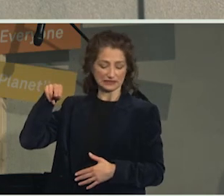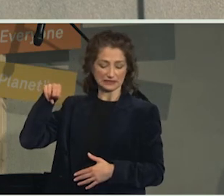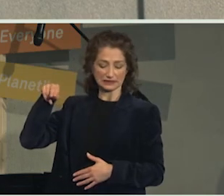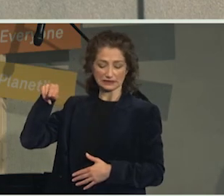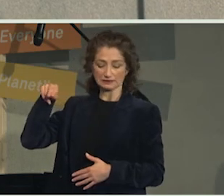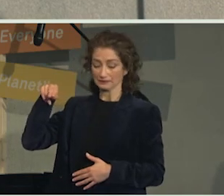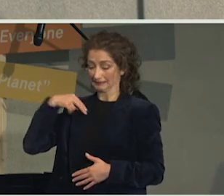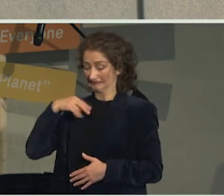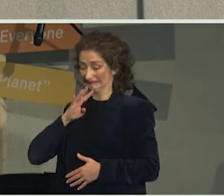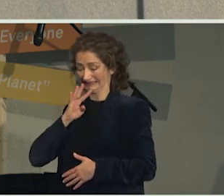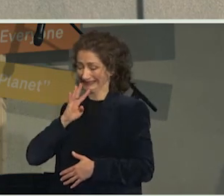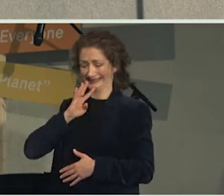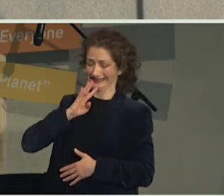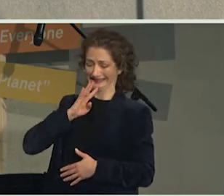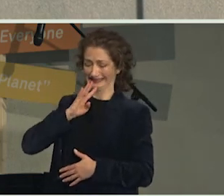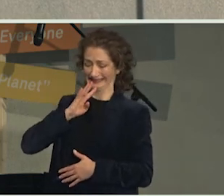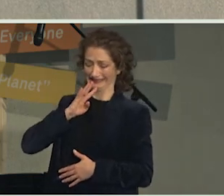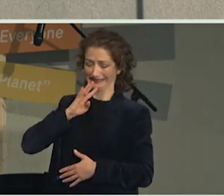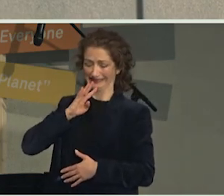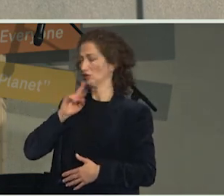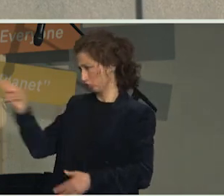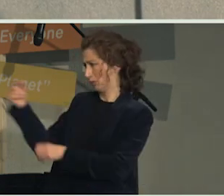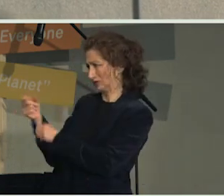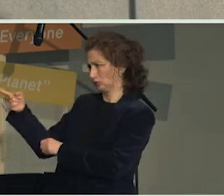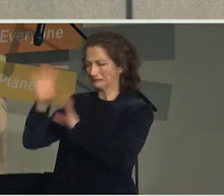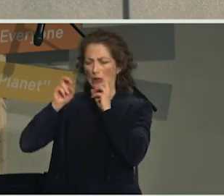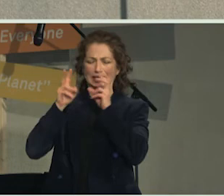that Jaichi? You'll do it. All right.